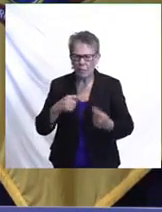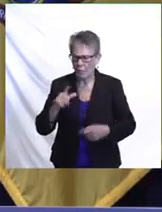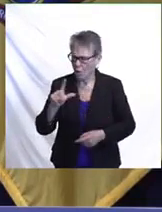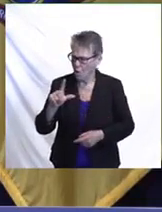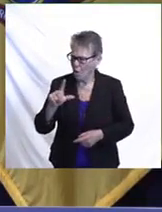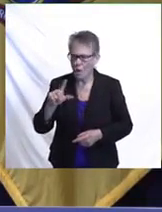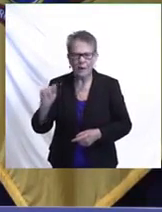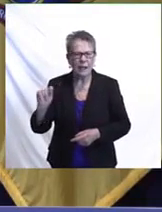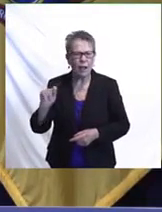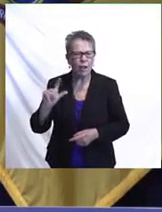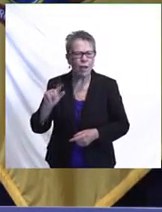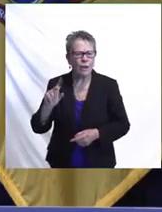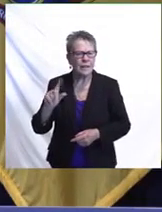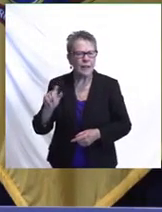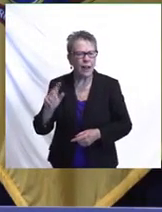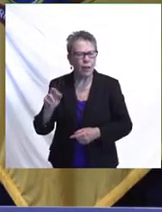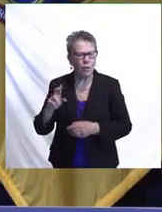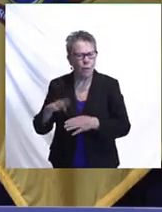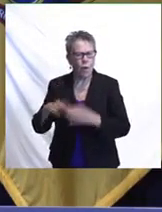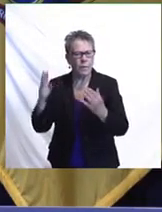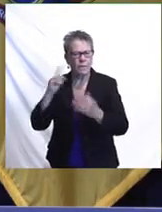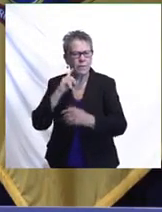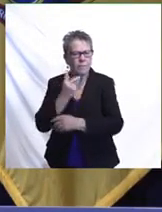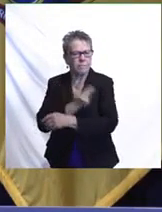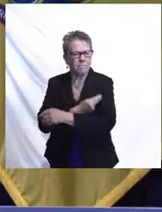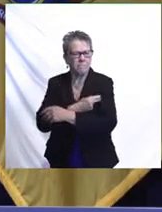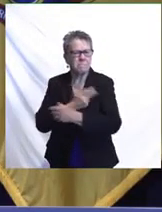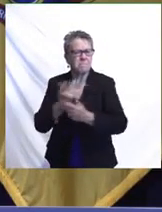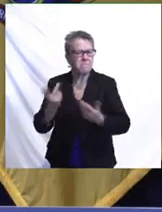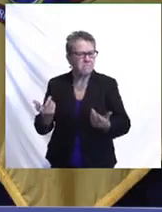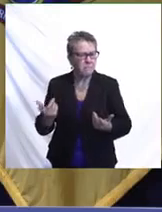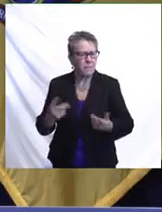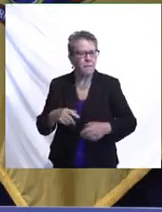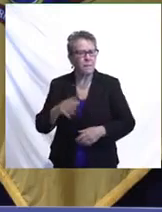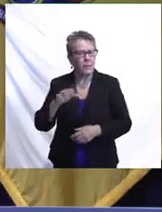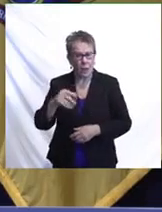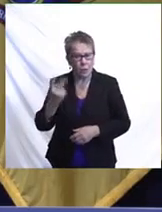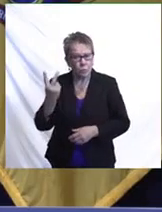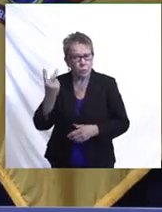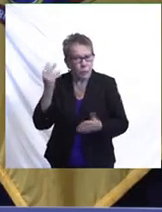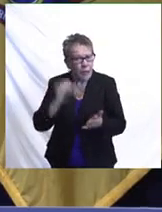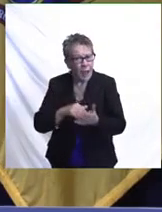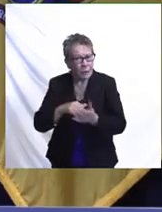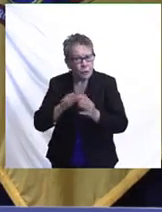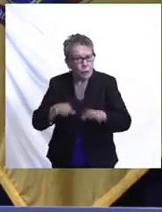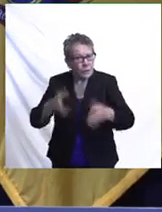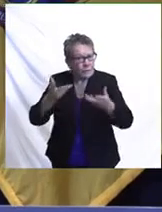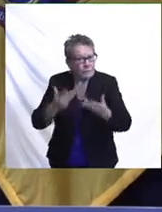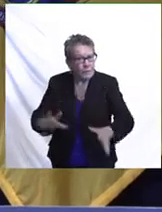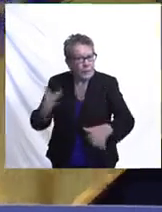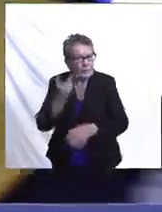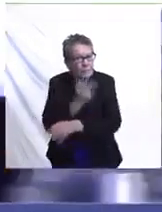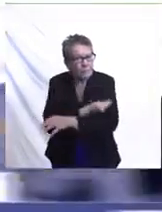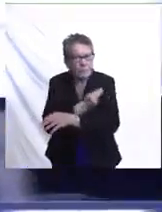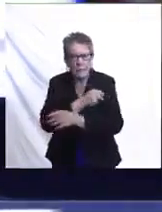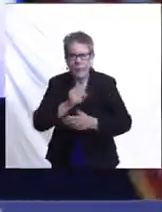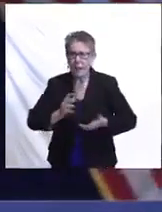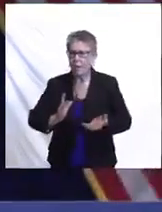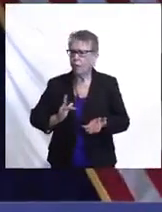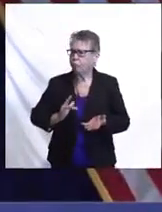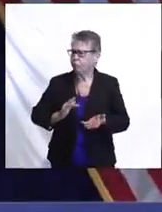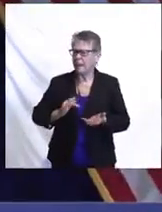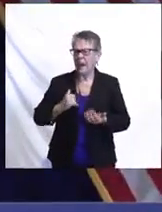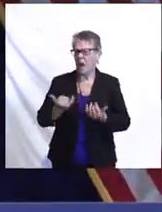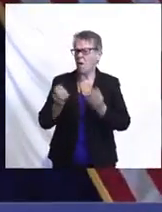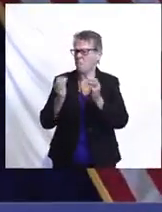hear the 2,000 kids signed up. Is that right? Yeah, it's great. More than 2,000 already, and that news just went out. So I encourage anybody